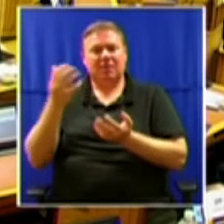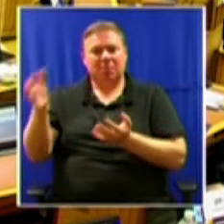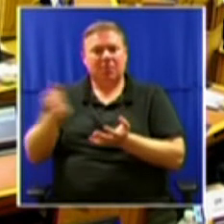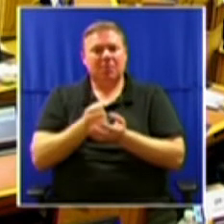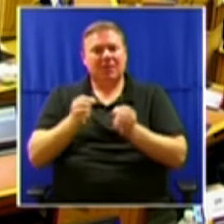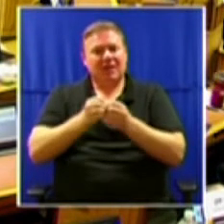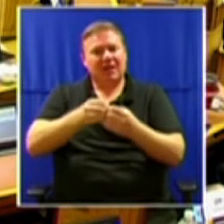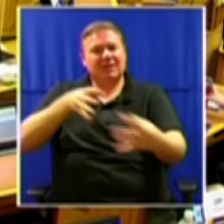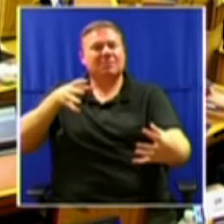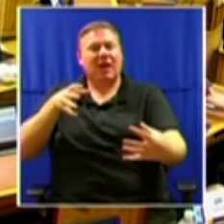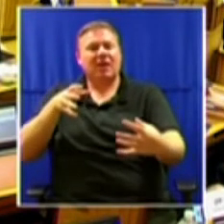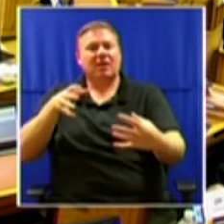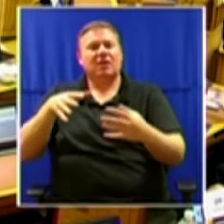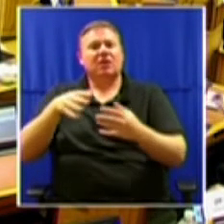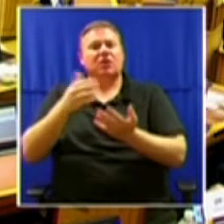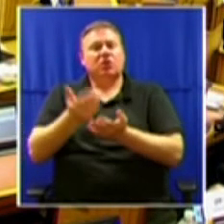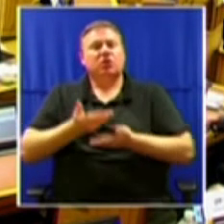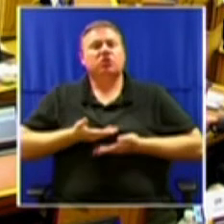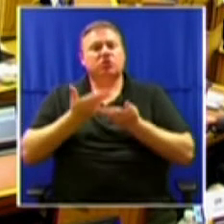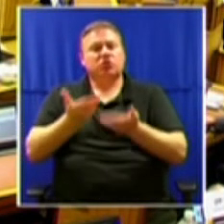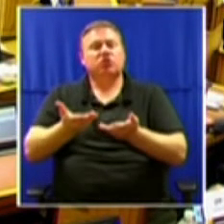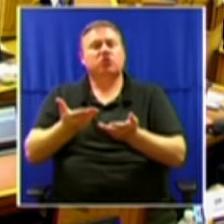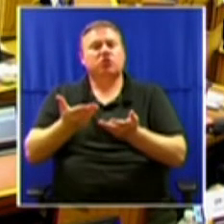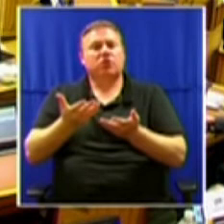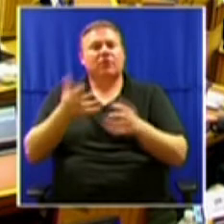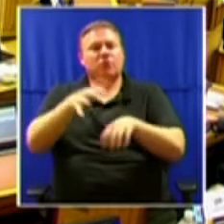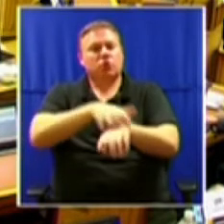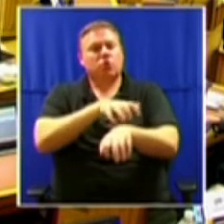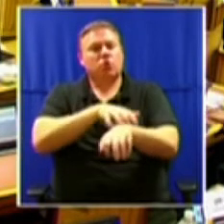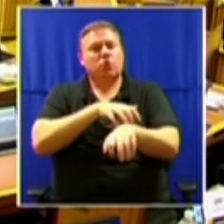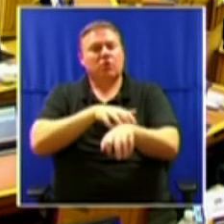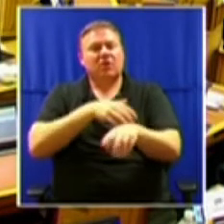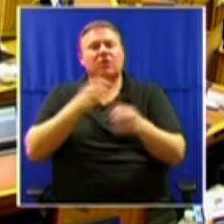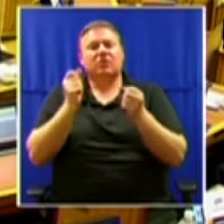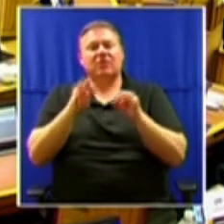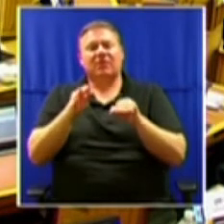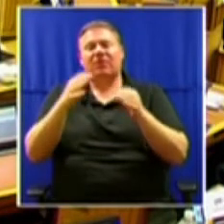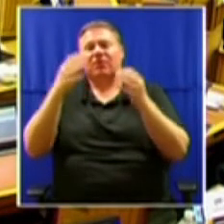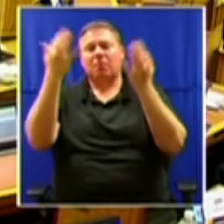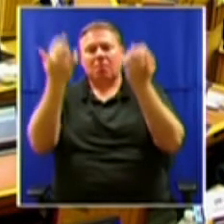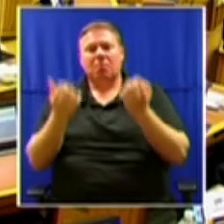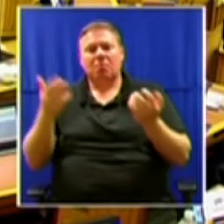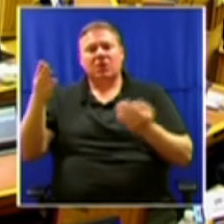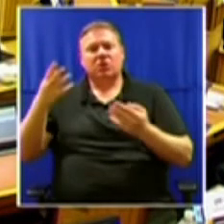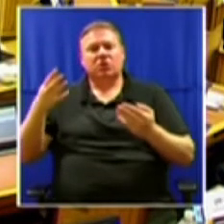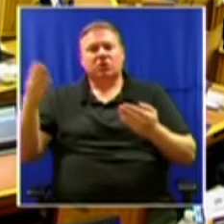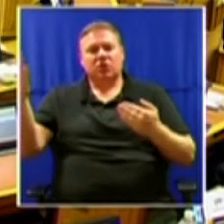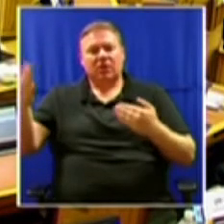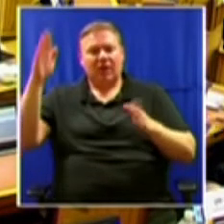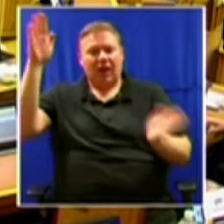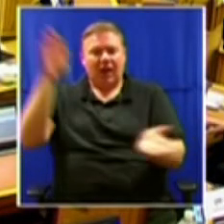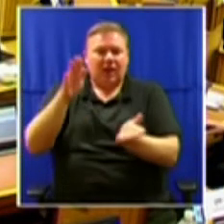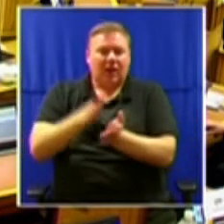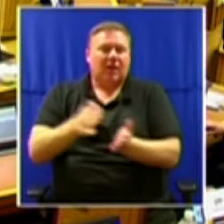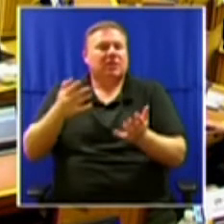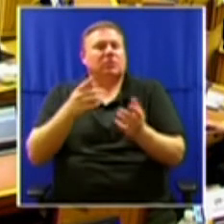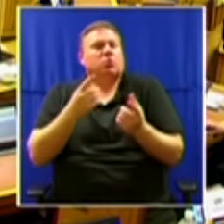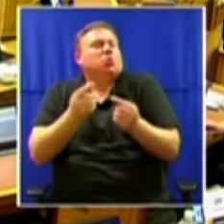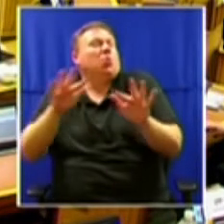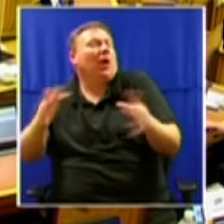services in rural areas with budget cuts? Thank you so much. Thank you, Honourable Yako. The Honourable the